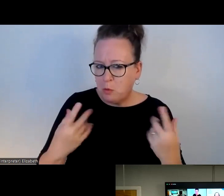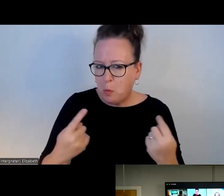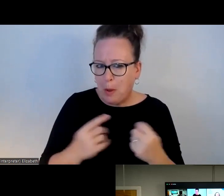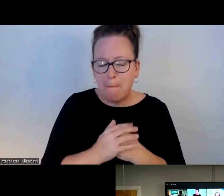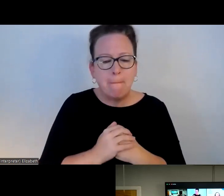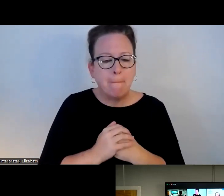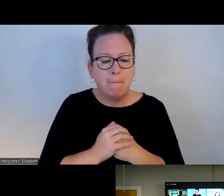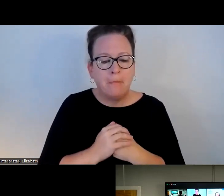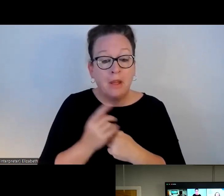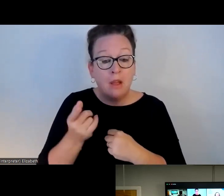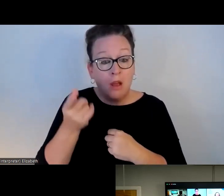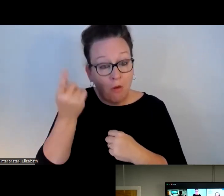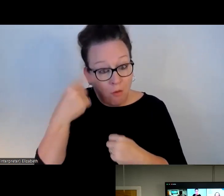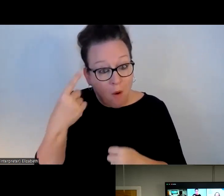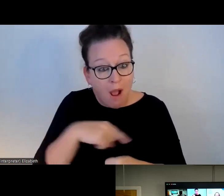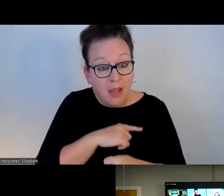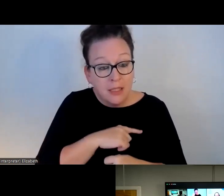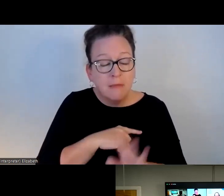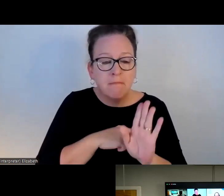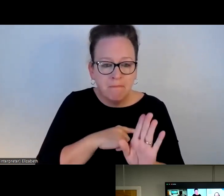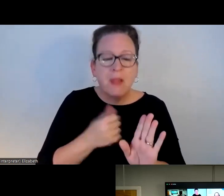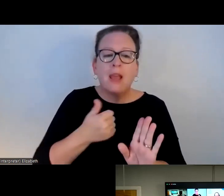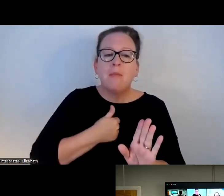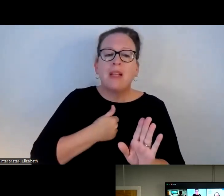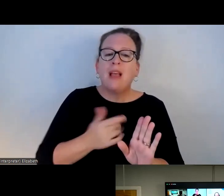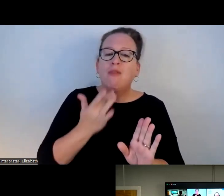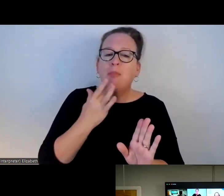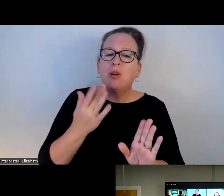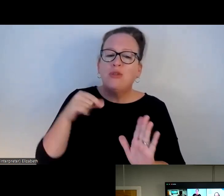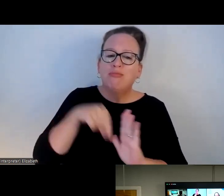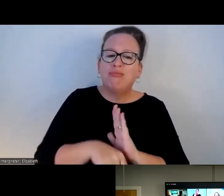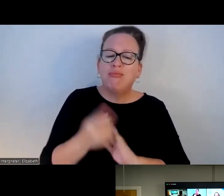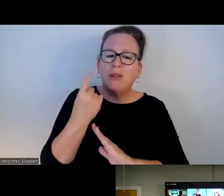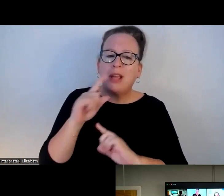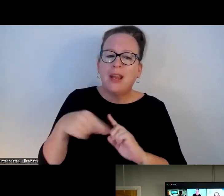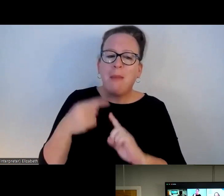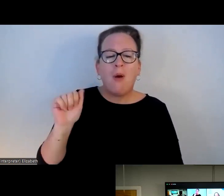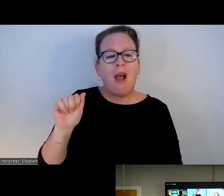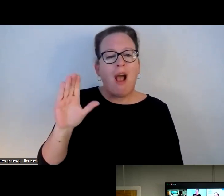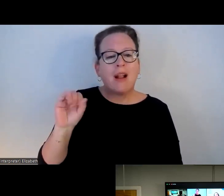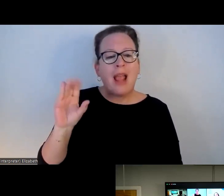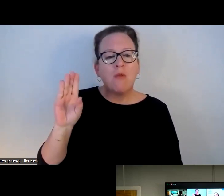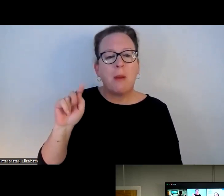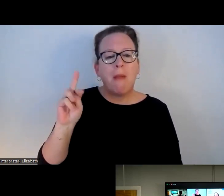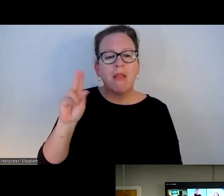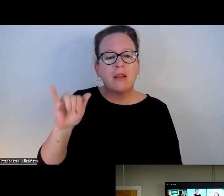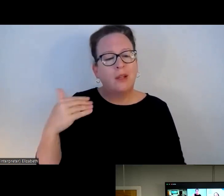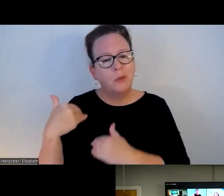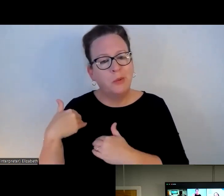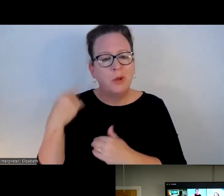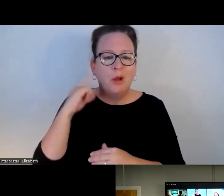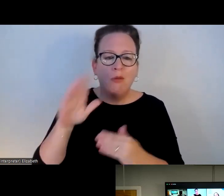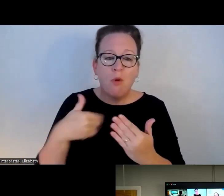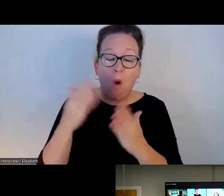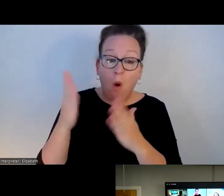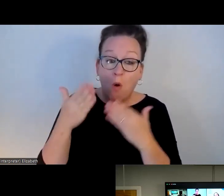is for us to, I would like to understand better what the accountability structure is for any recommendations that this